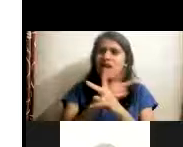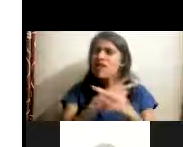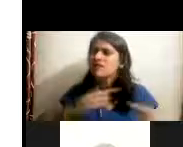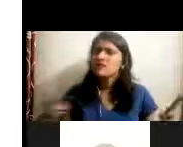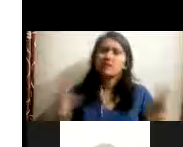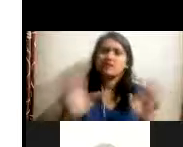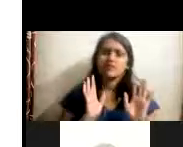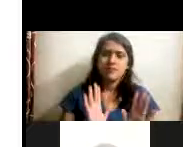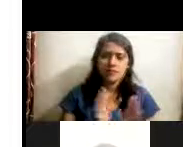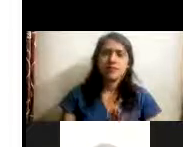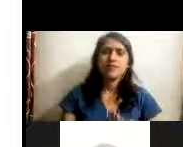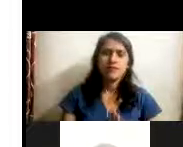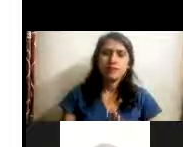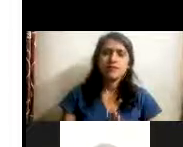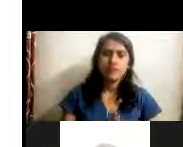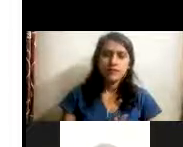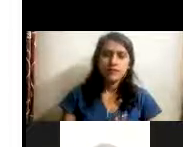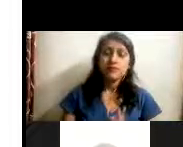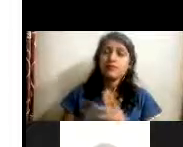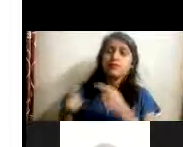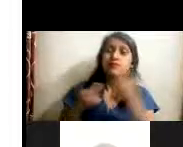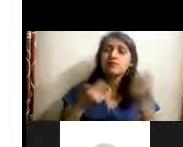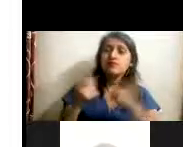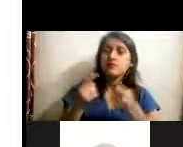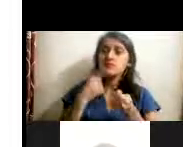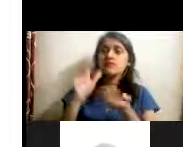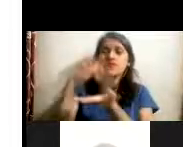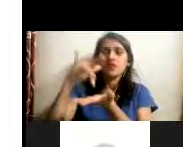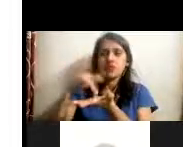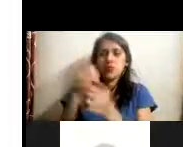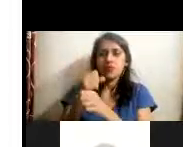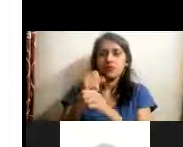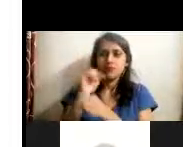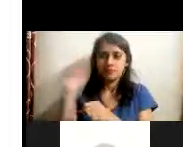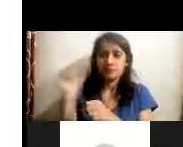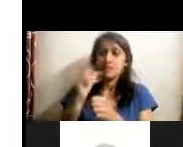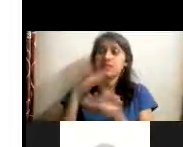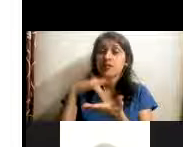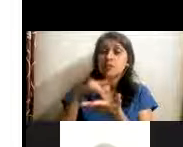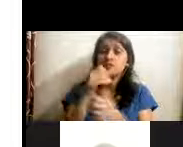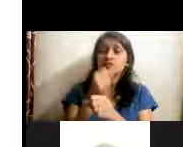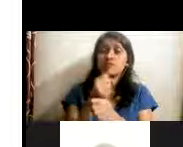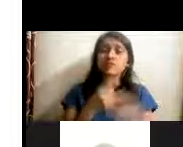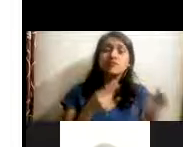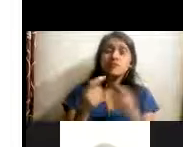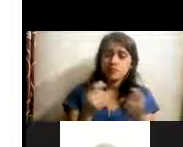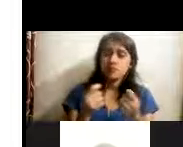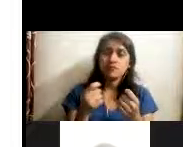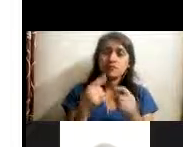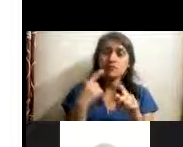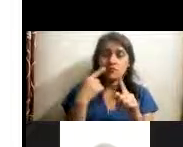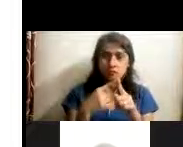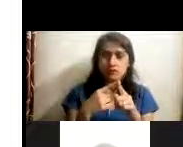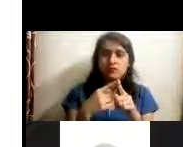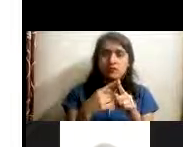being dealt by the central government. And whatever is dealt by the central government will also be carried out by